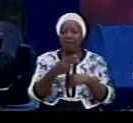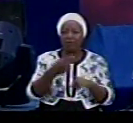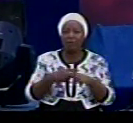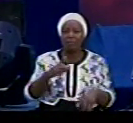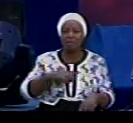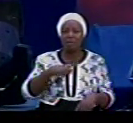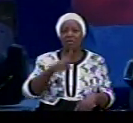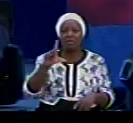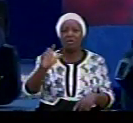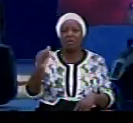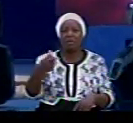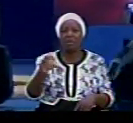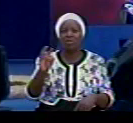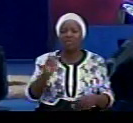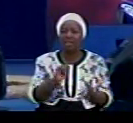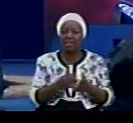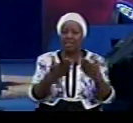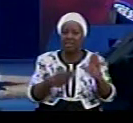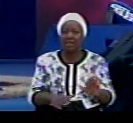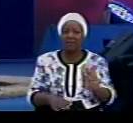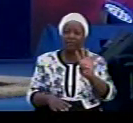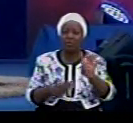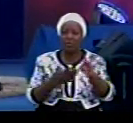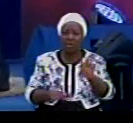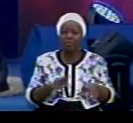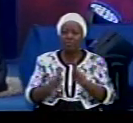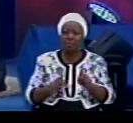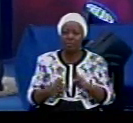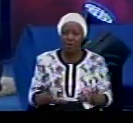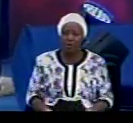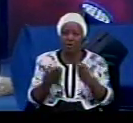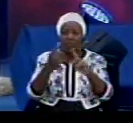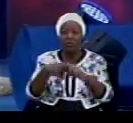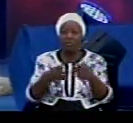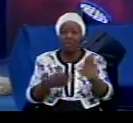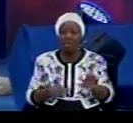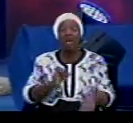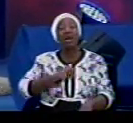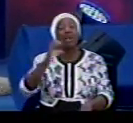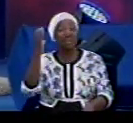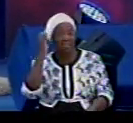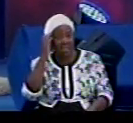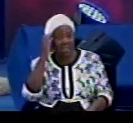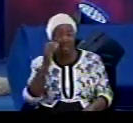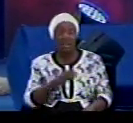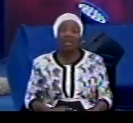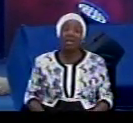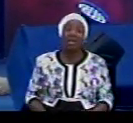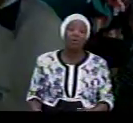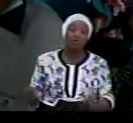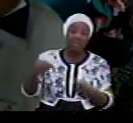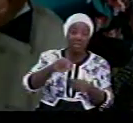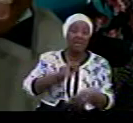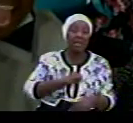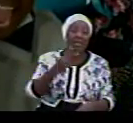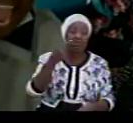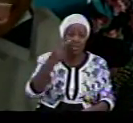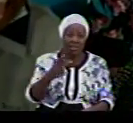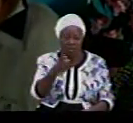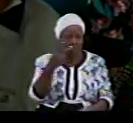dead. I hear, but except I see, you will see more than enough.